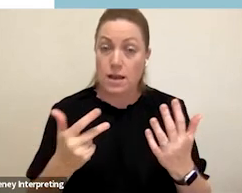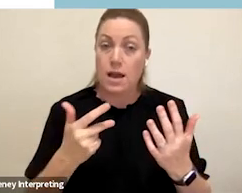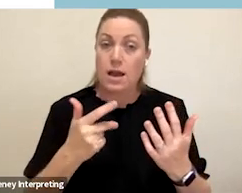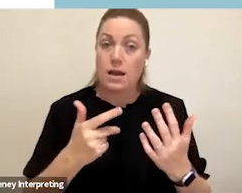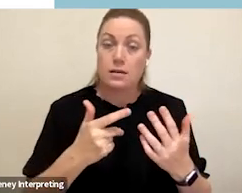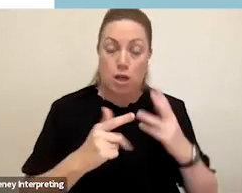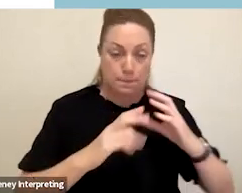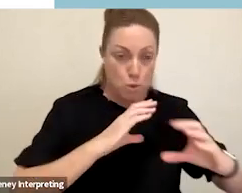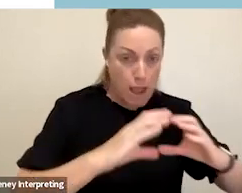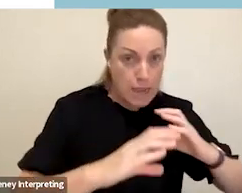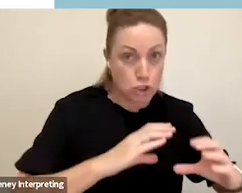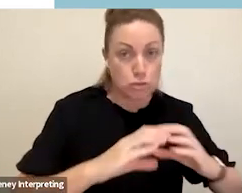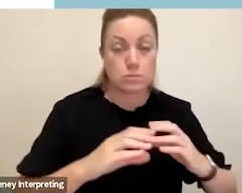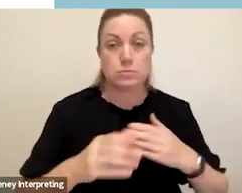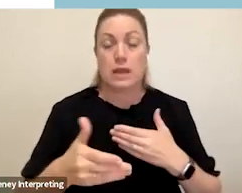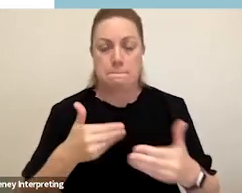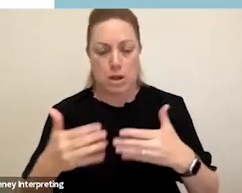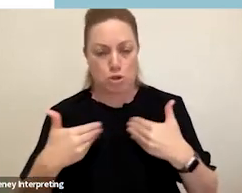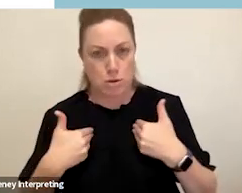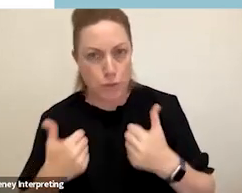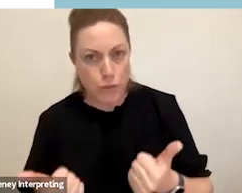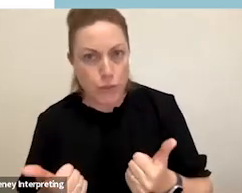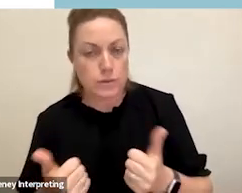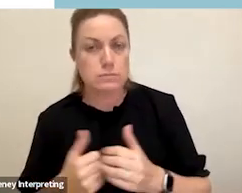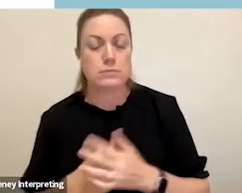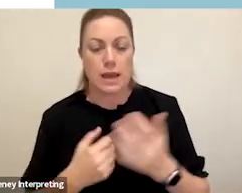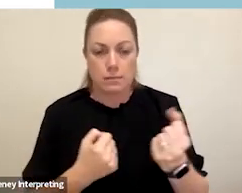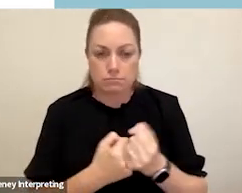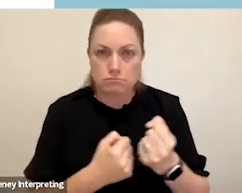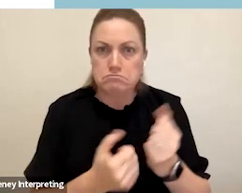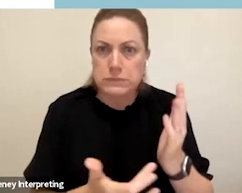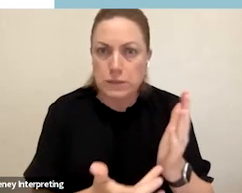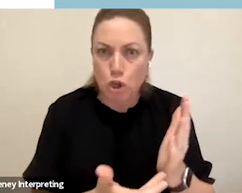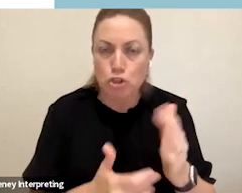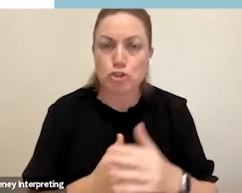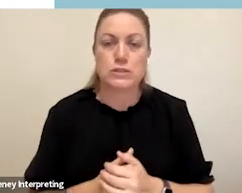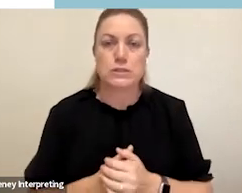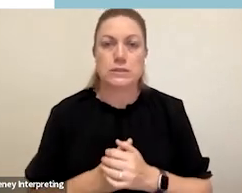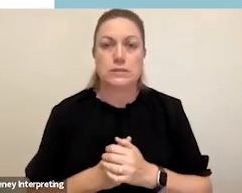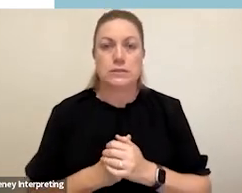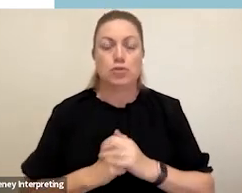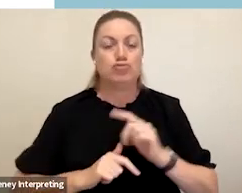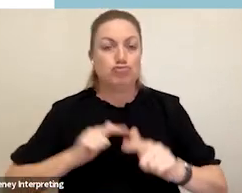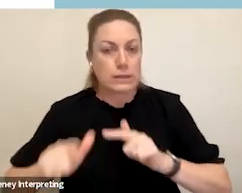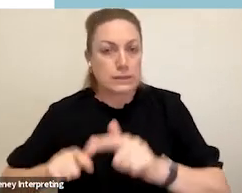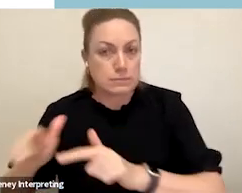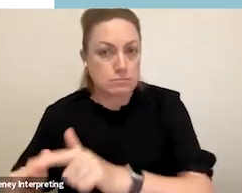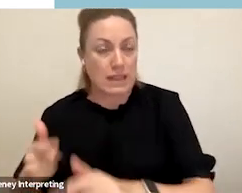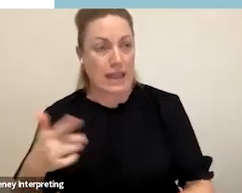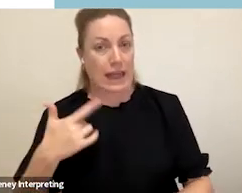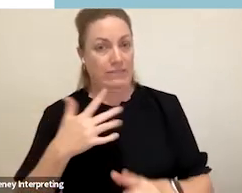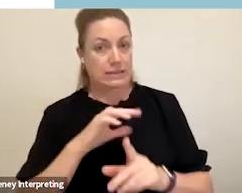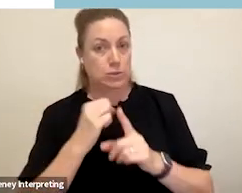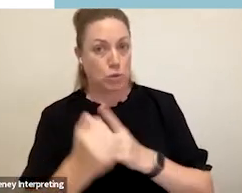are communication, management of health, assistive technology, transportation, living